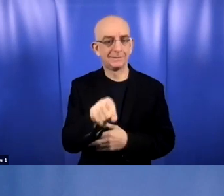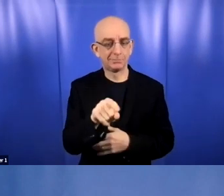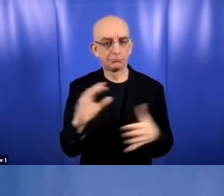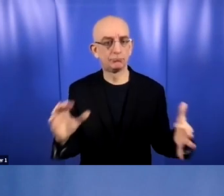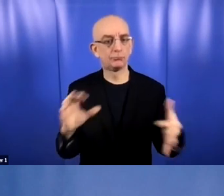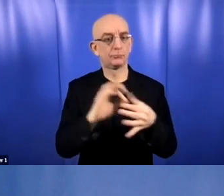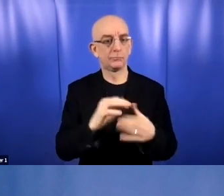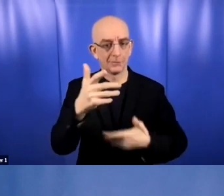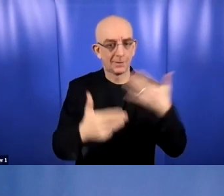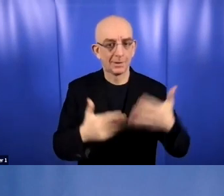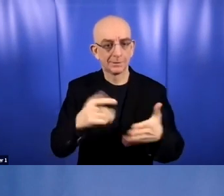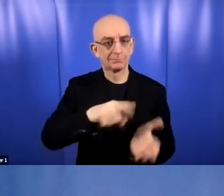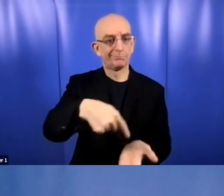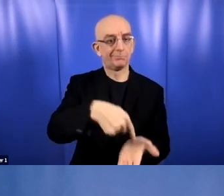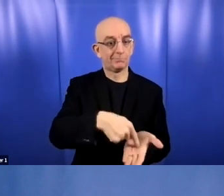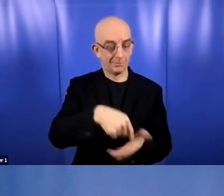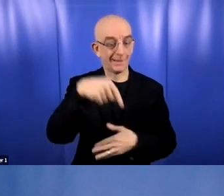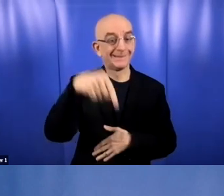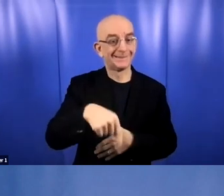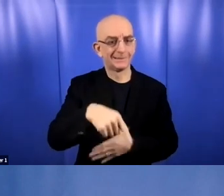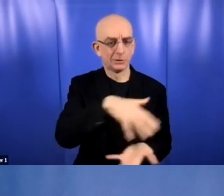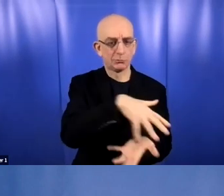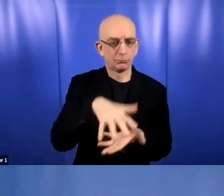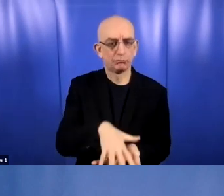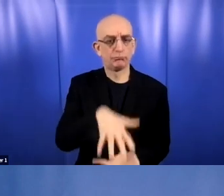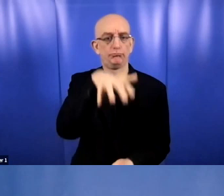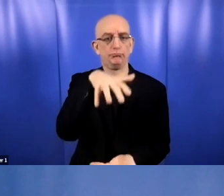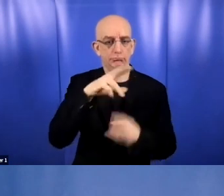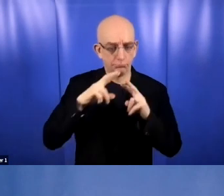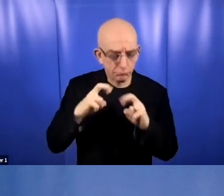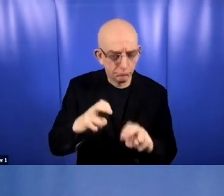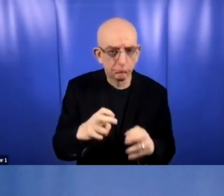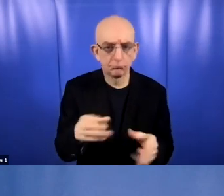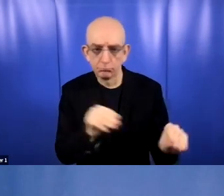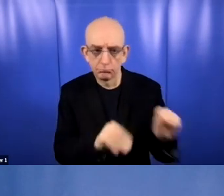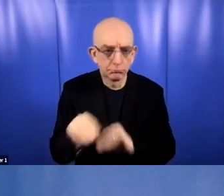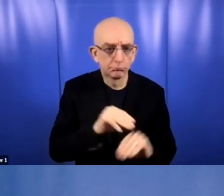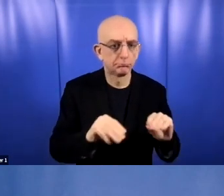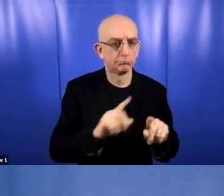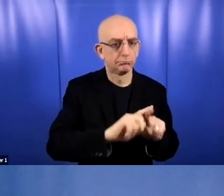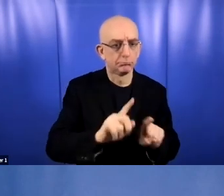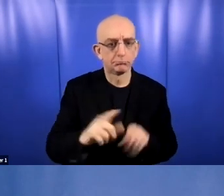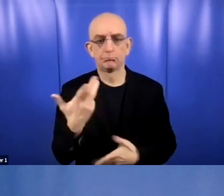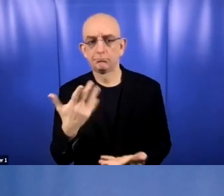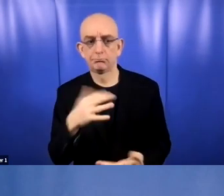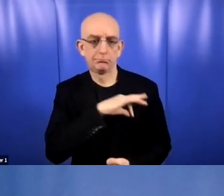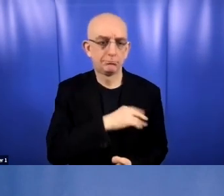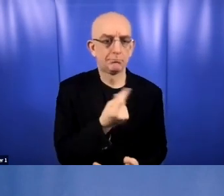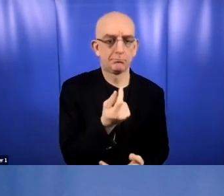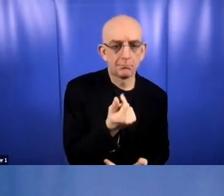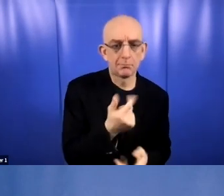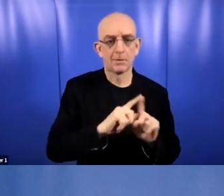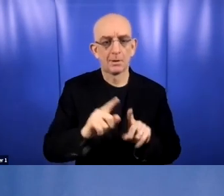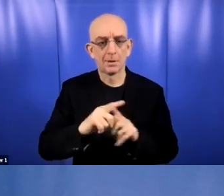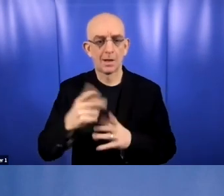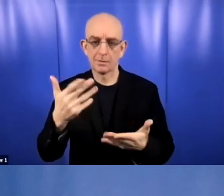microdata, for a layperson like me, household level data that enables informed policymaking and programming. And